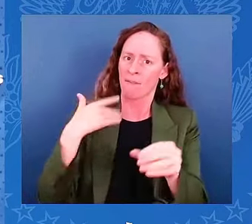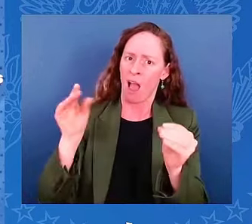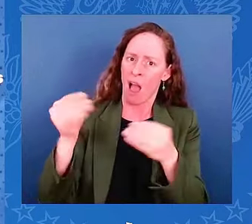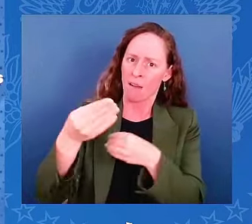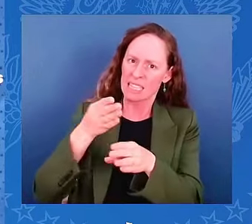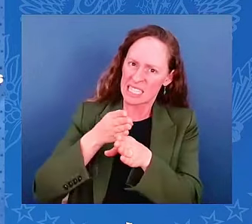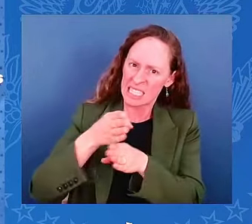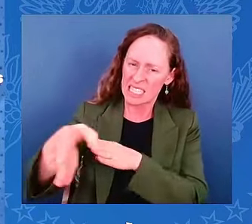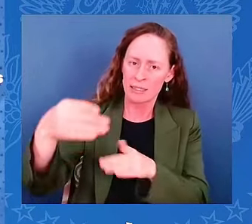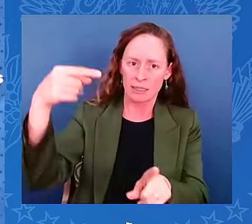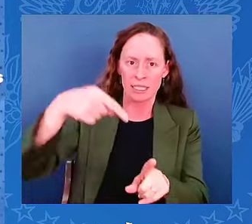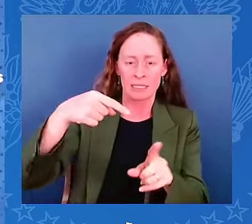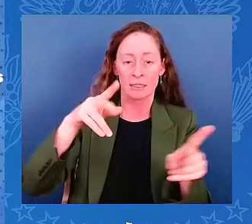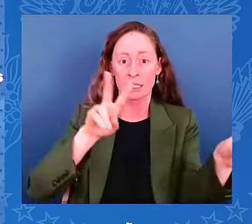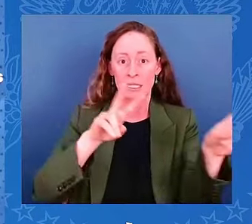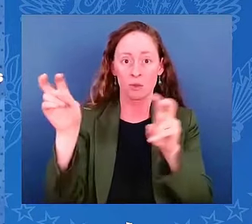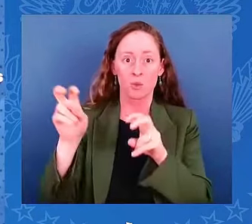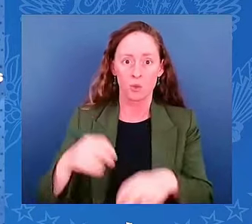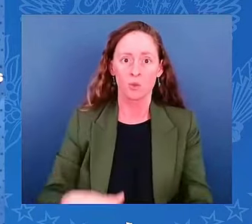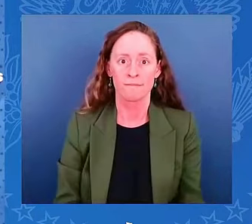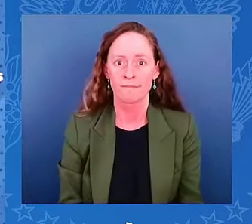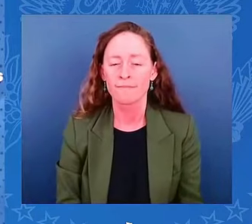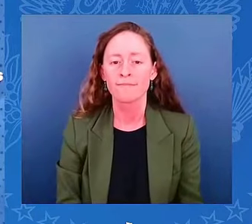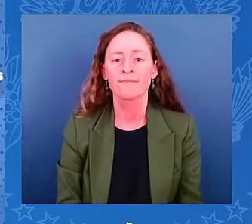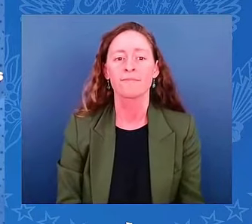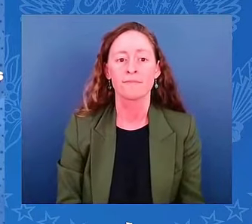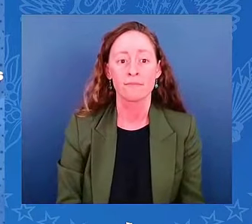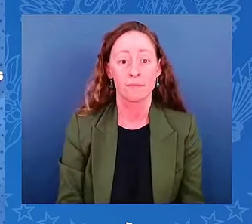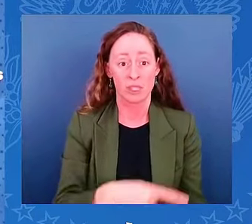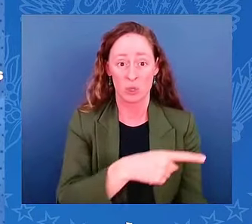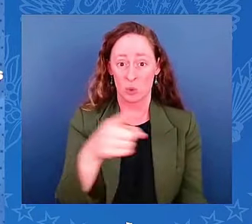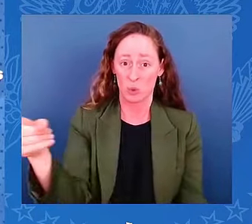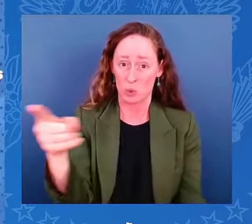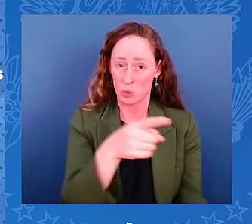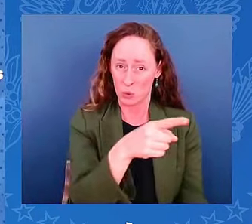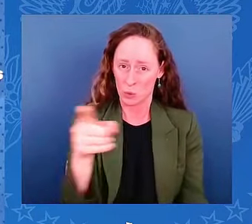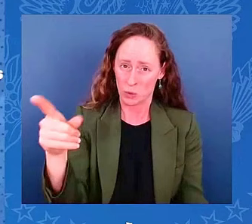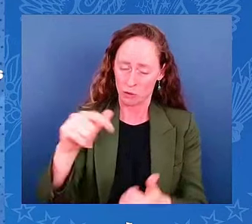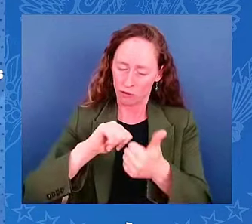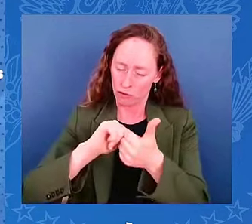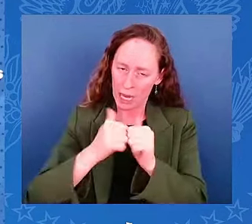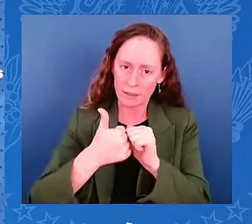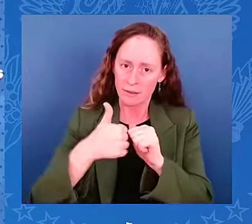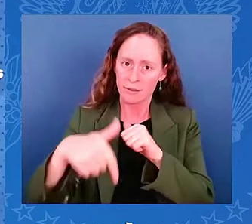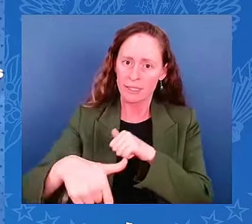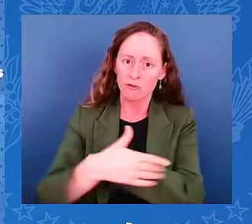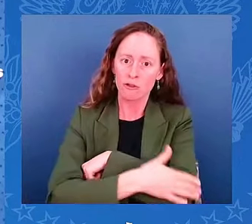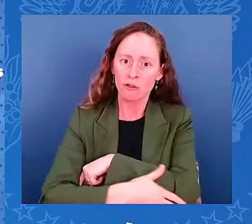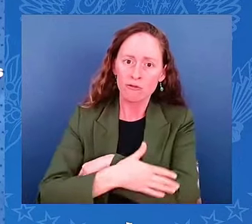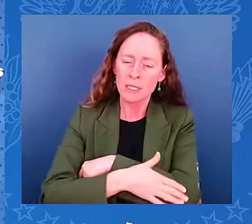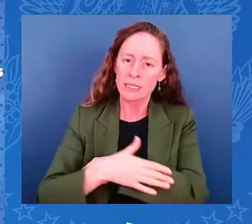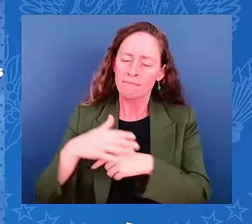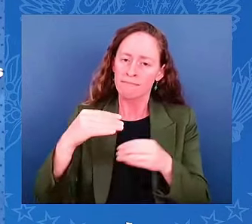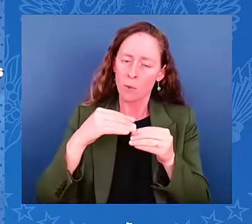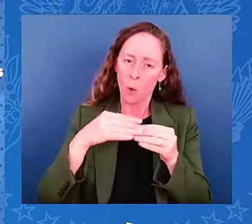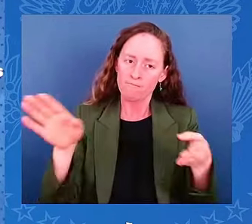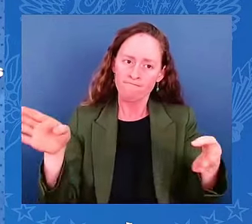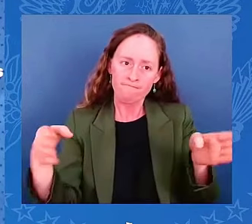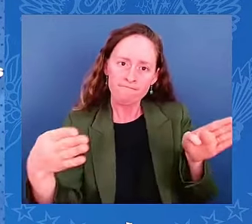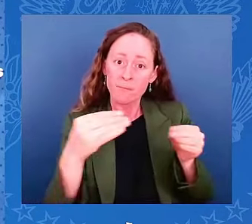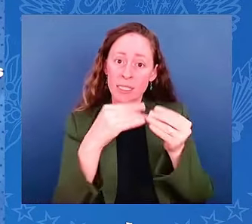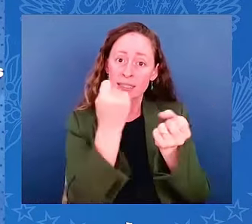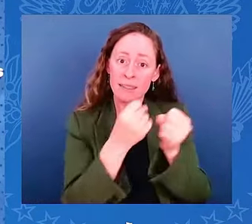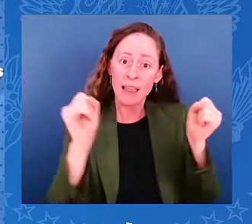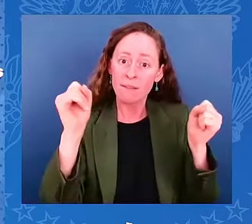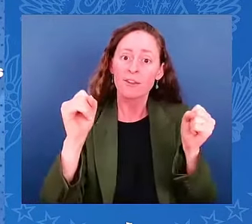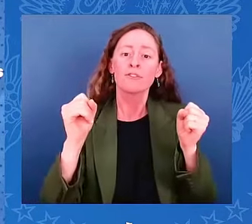you're changing the nation. You really are. You're changing the nation. It builds upon the dozen of executive actions my administration has